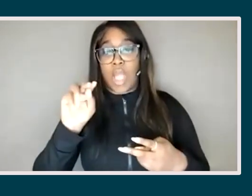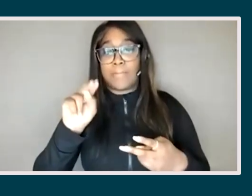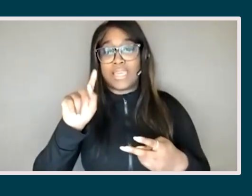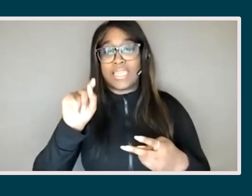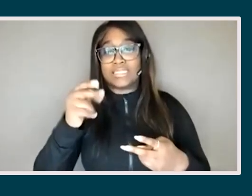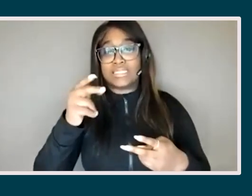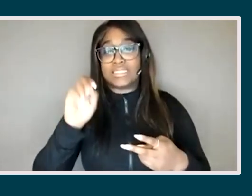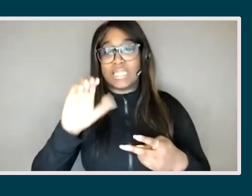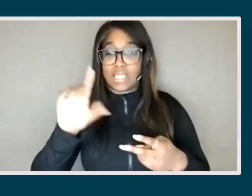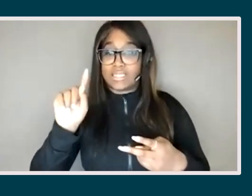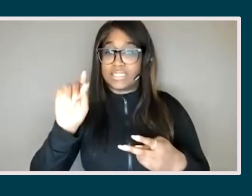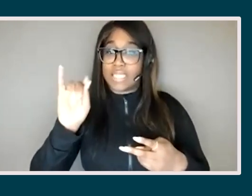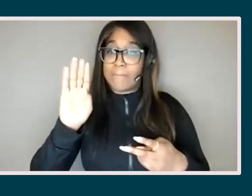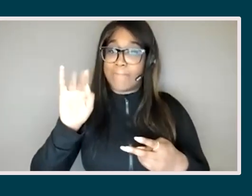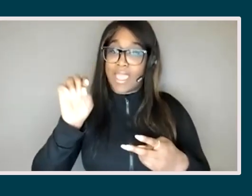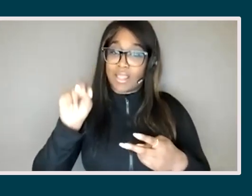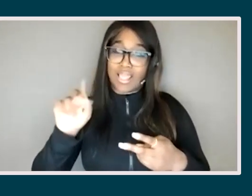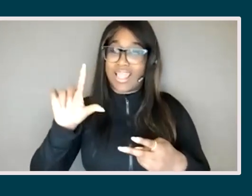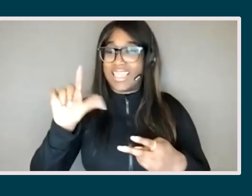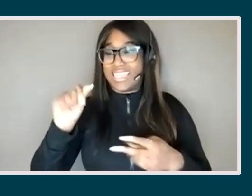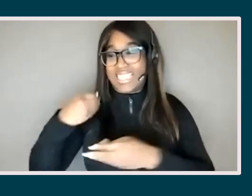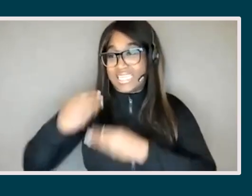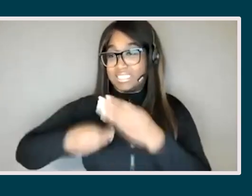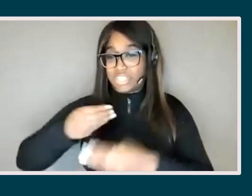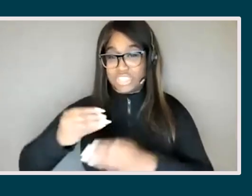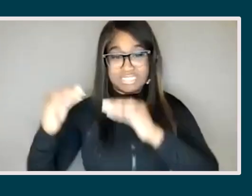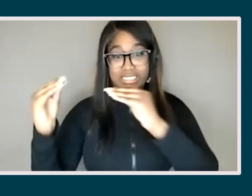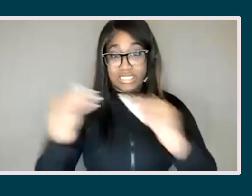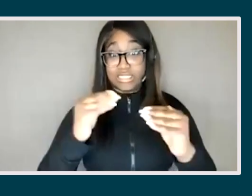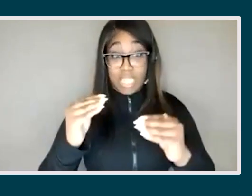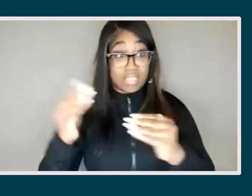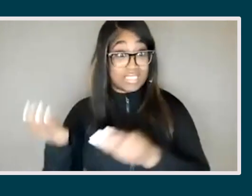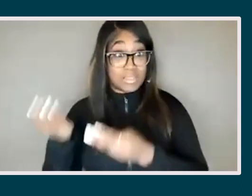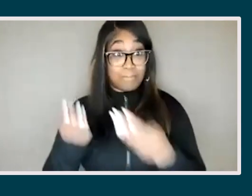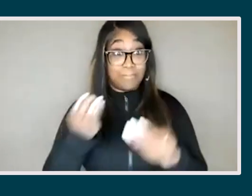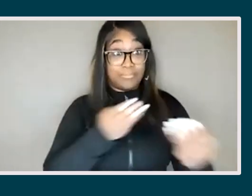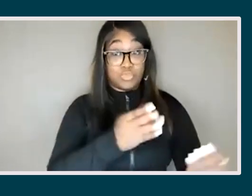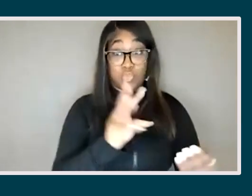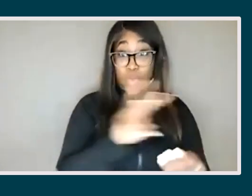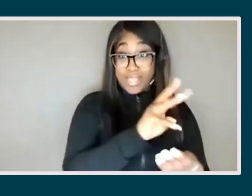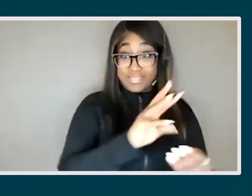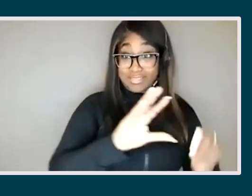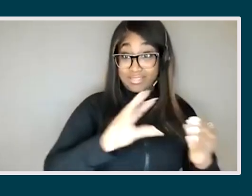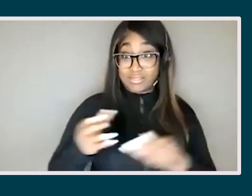lineage and teachings that have been passed and actually brought intentionally to the West, because there was this